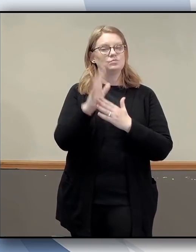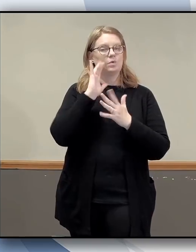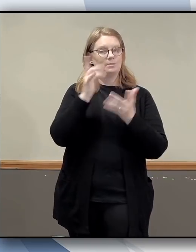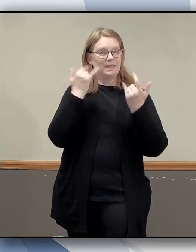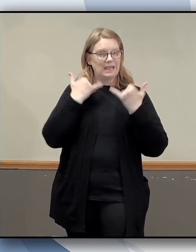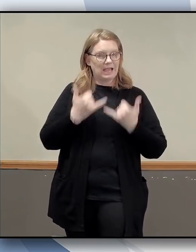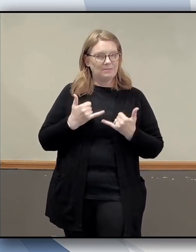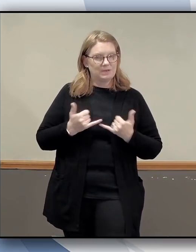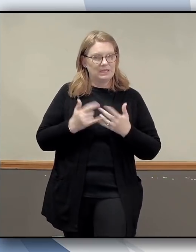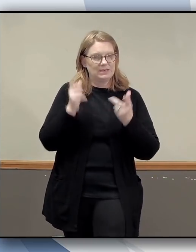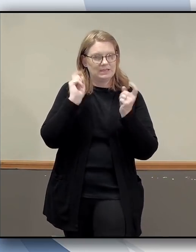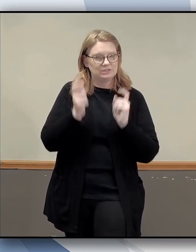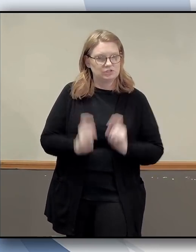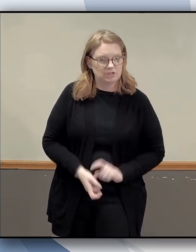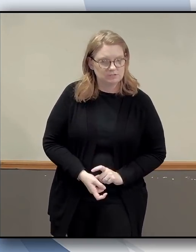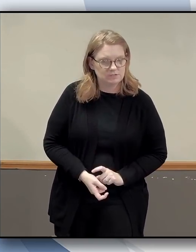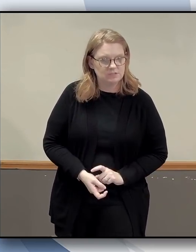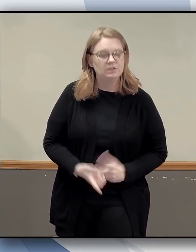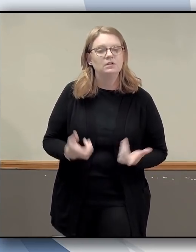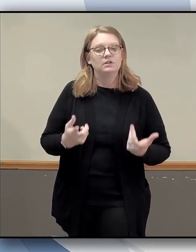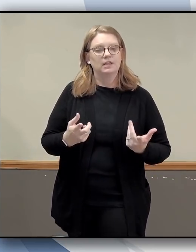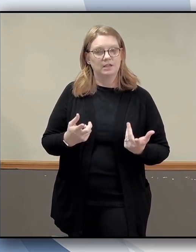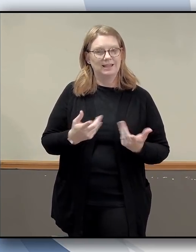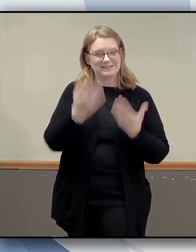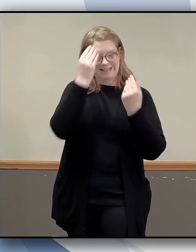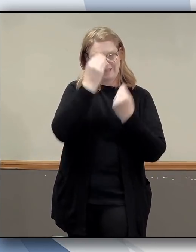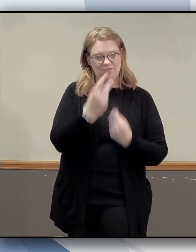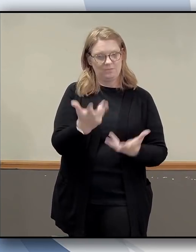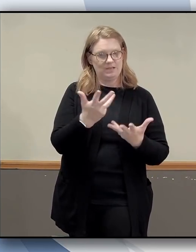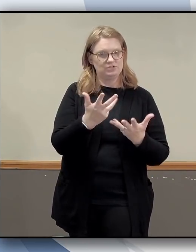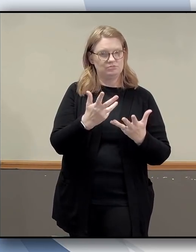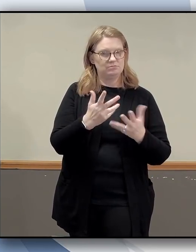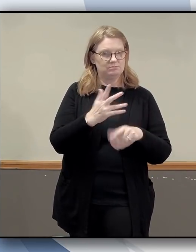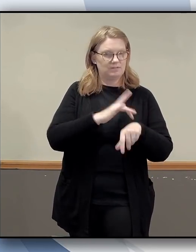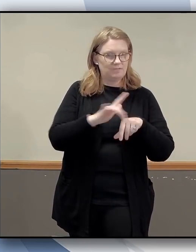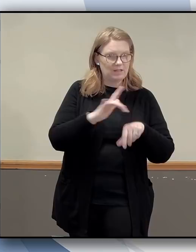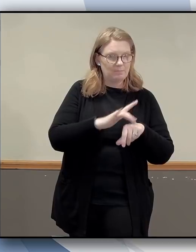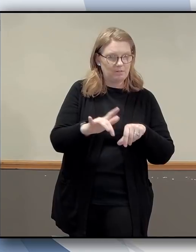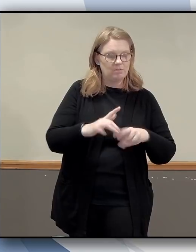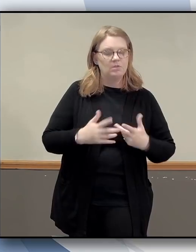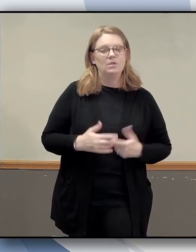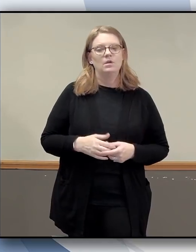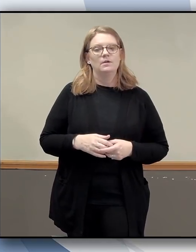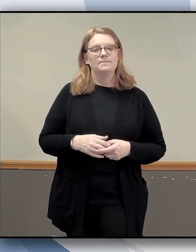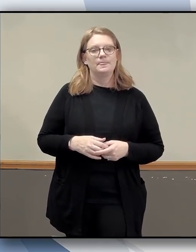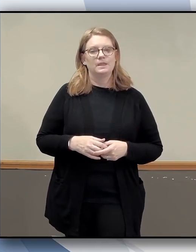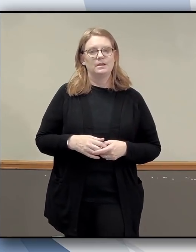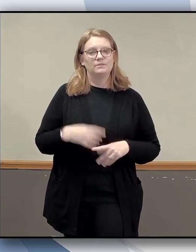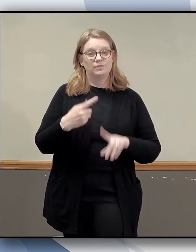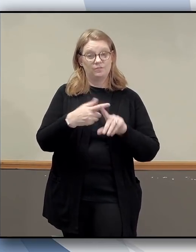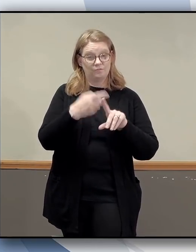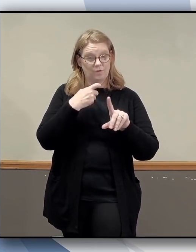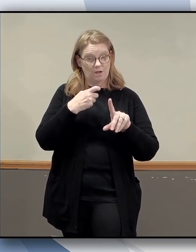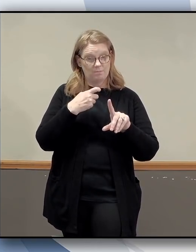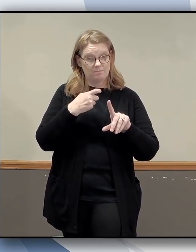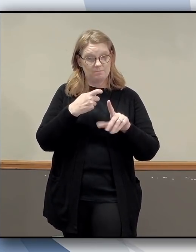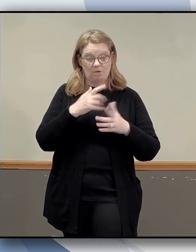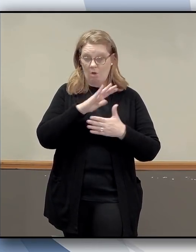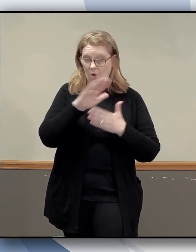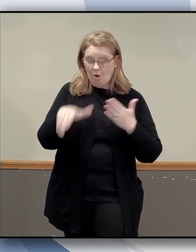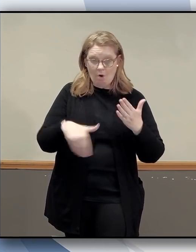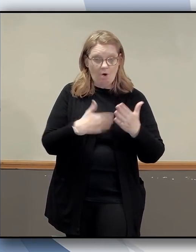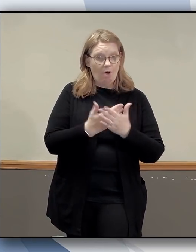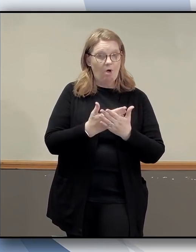as additional information becomes available or response efforts involve. And on behalf of all the long-term